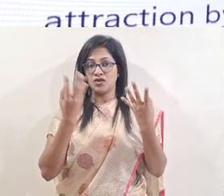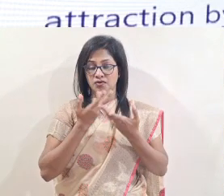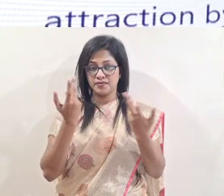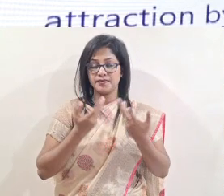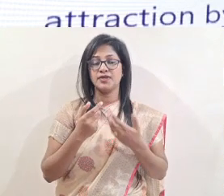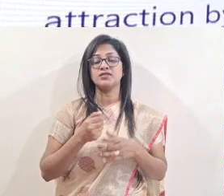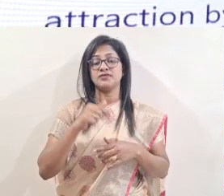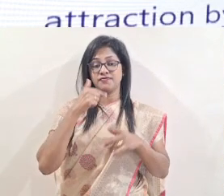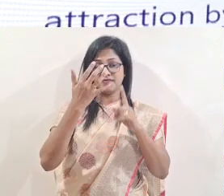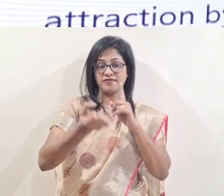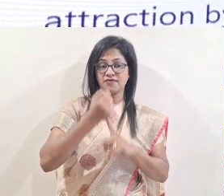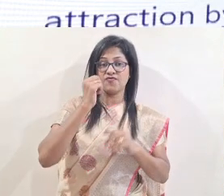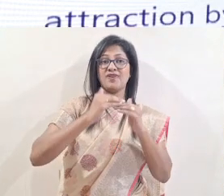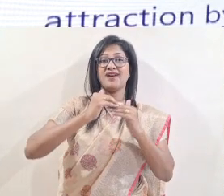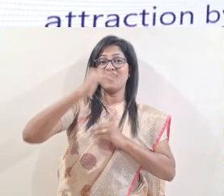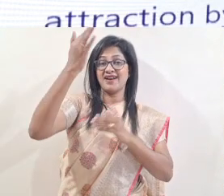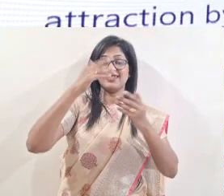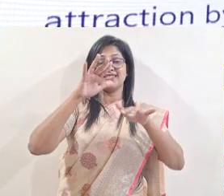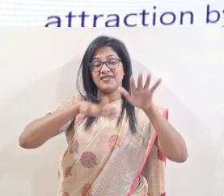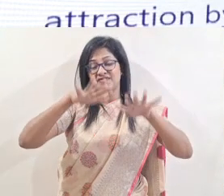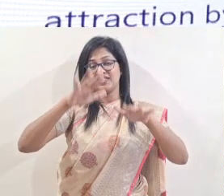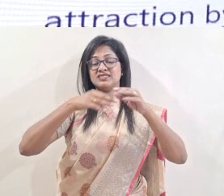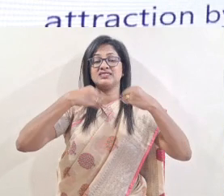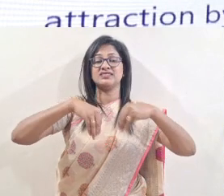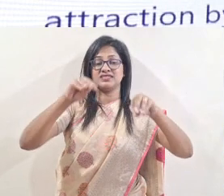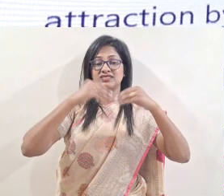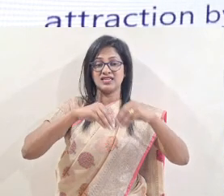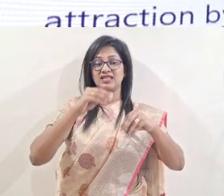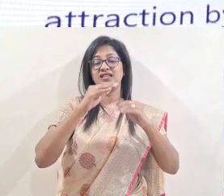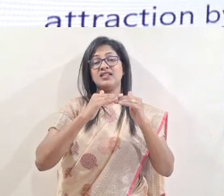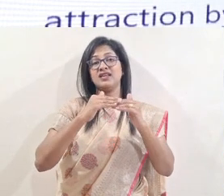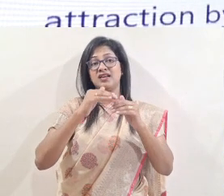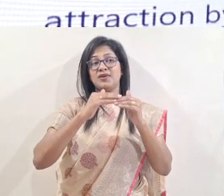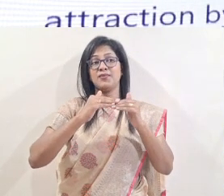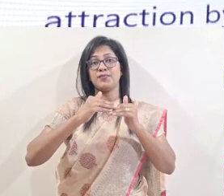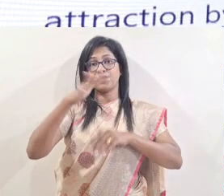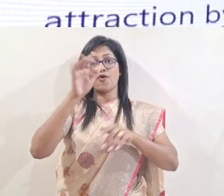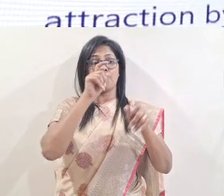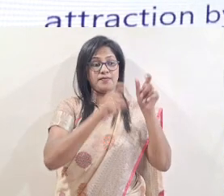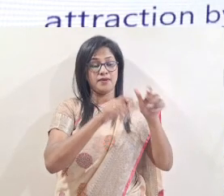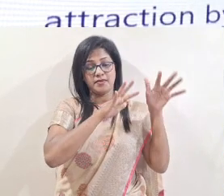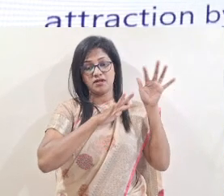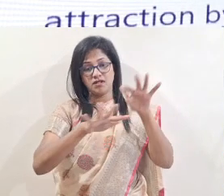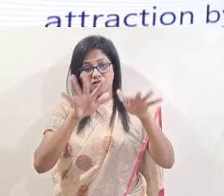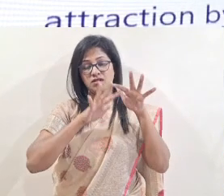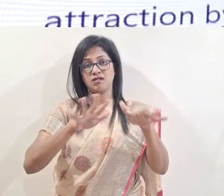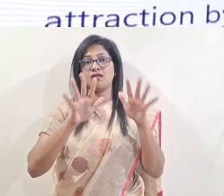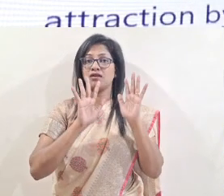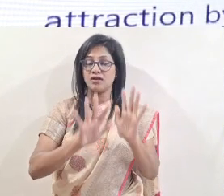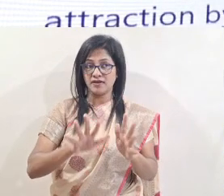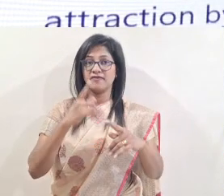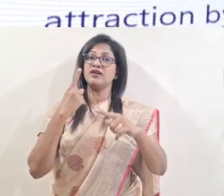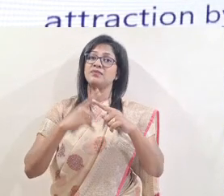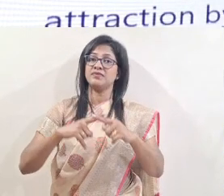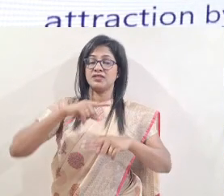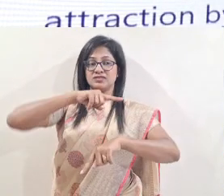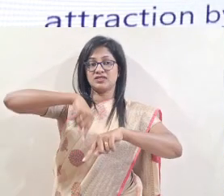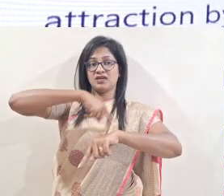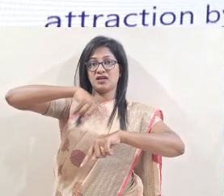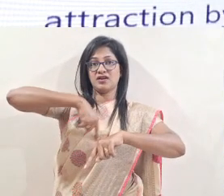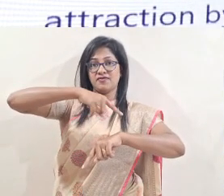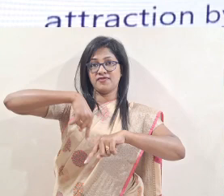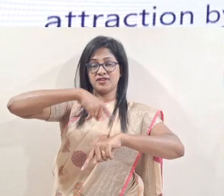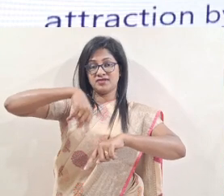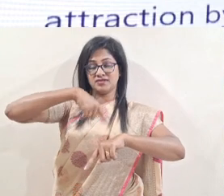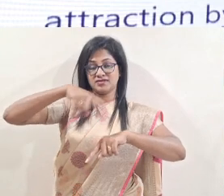average sale of the shops are actually having a more number of customers visiting the areas. Also the number of hours operating, the shops which are